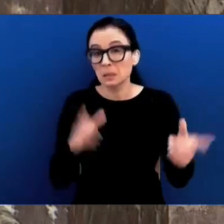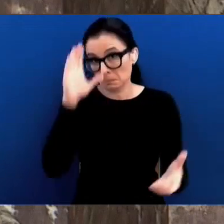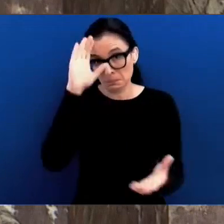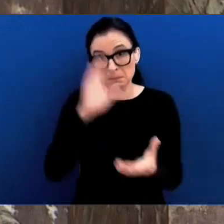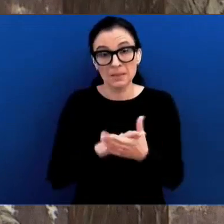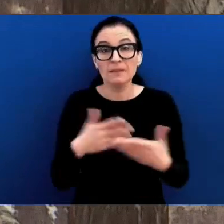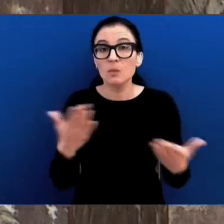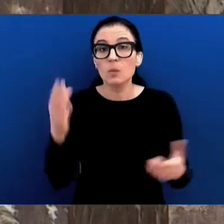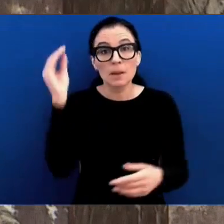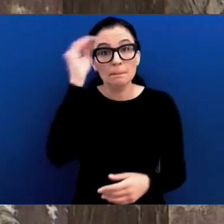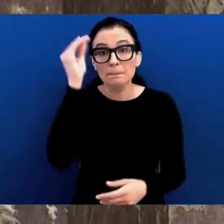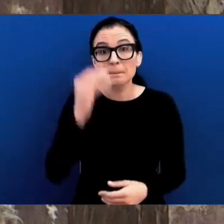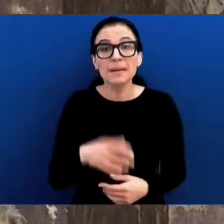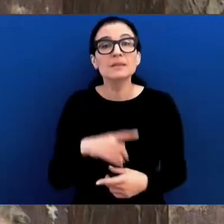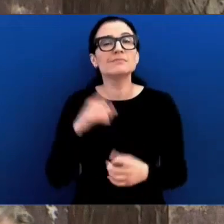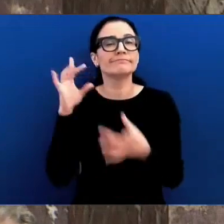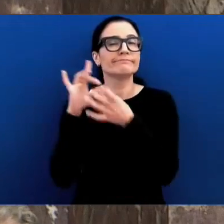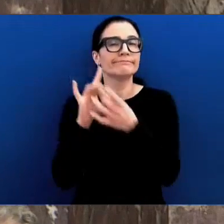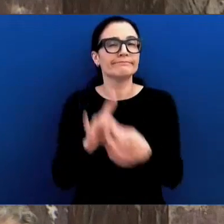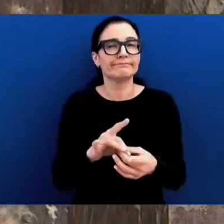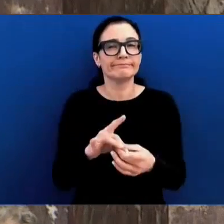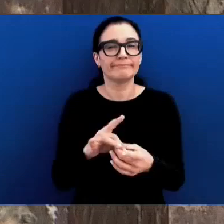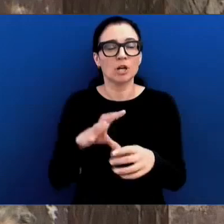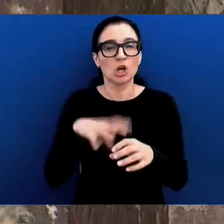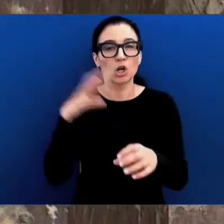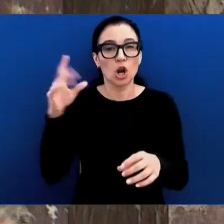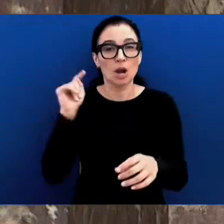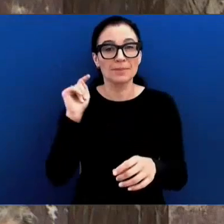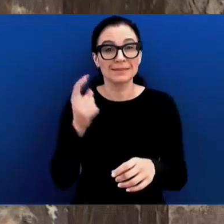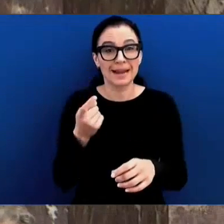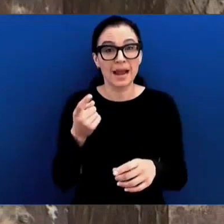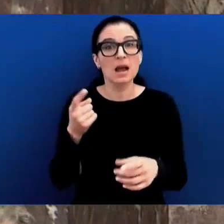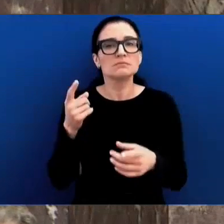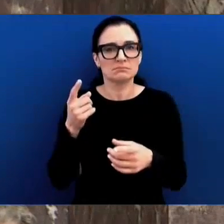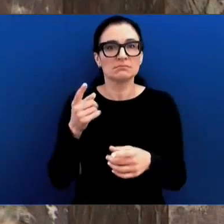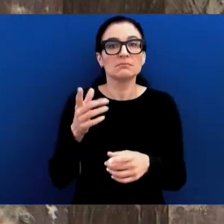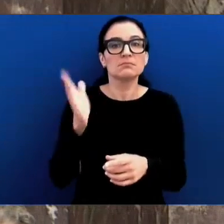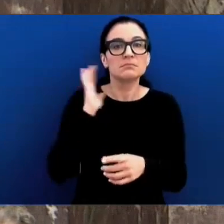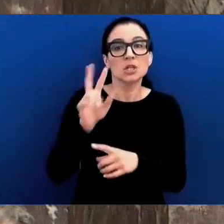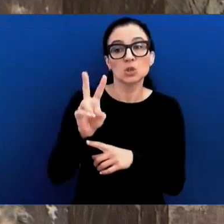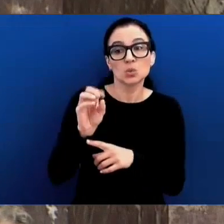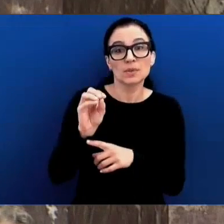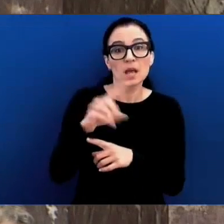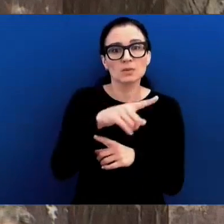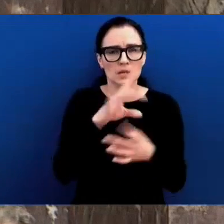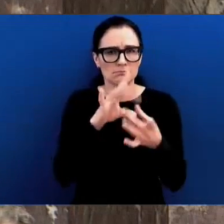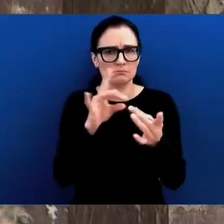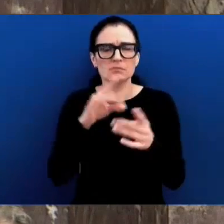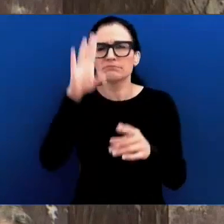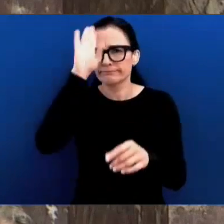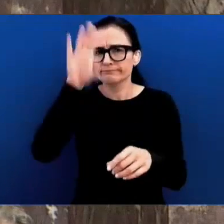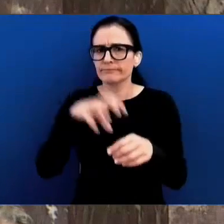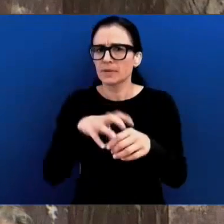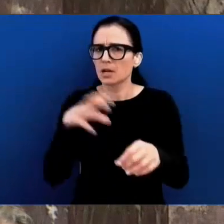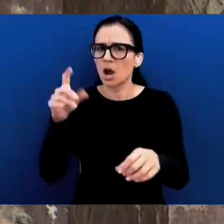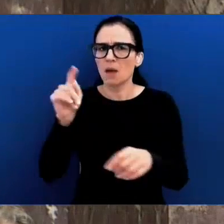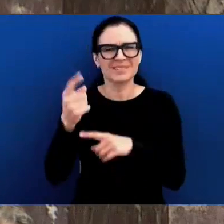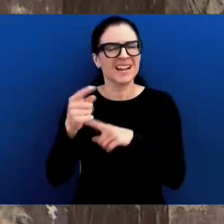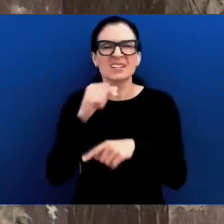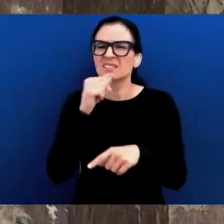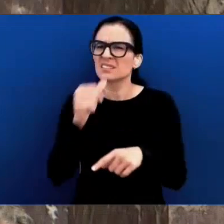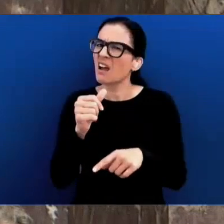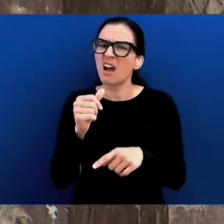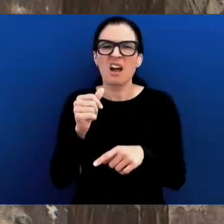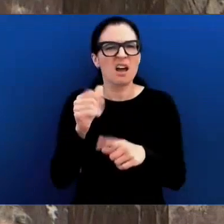going to be particularly popular, but I think in politics, at some point, you have to decide whether you're going to try to do the right thing or do the easy thing. Okay, that